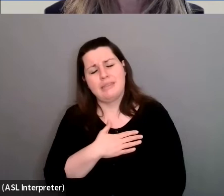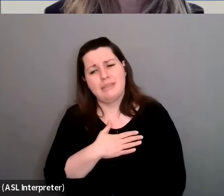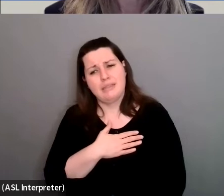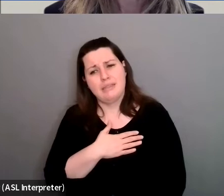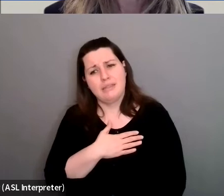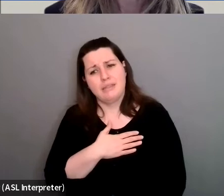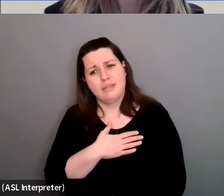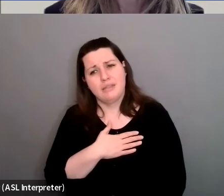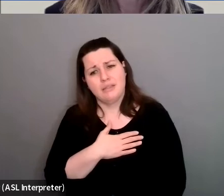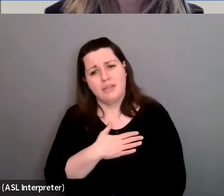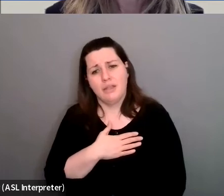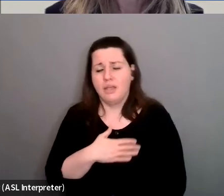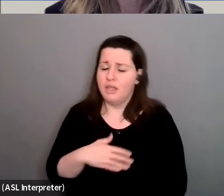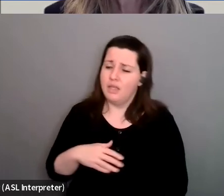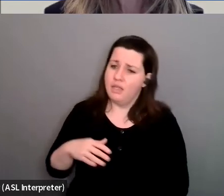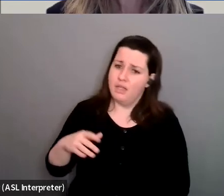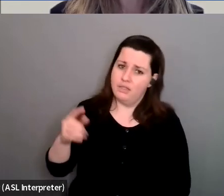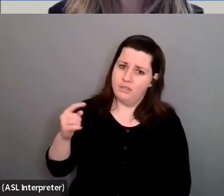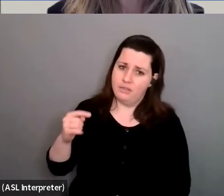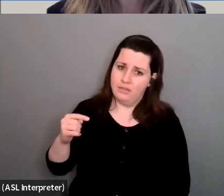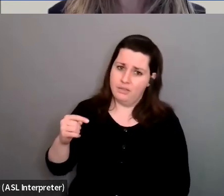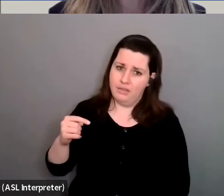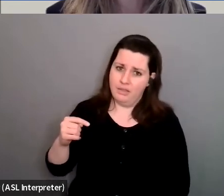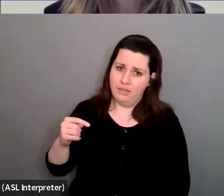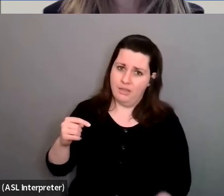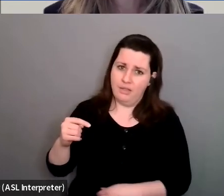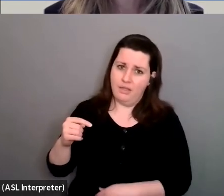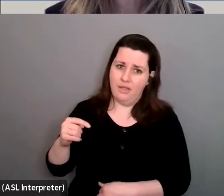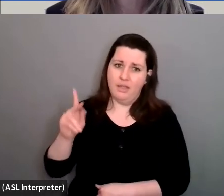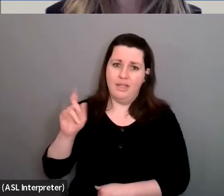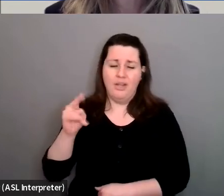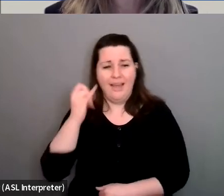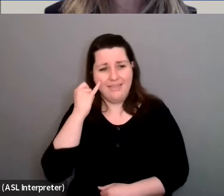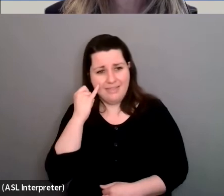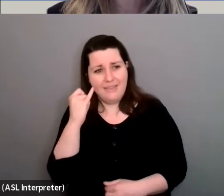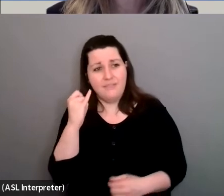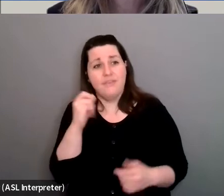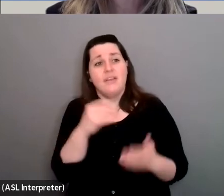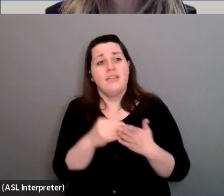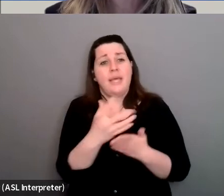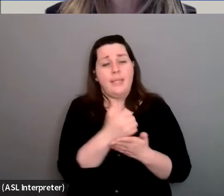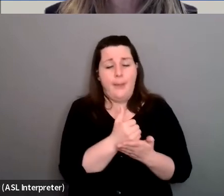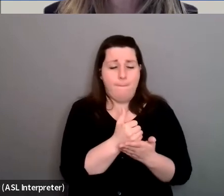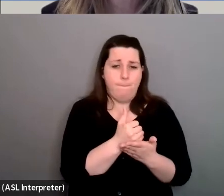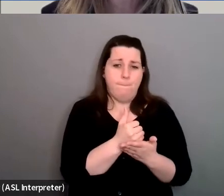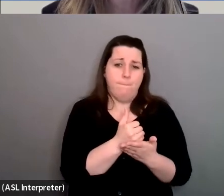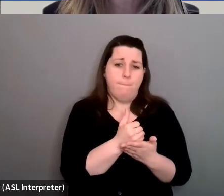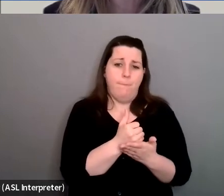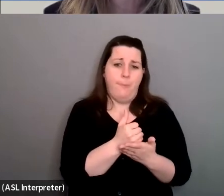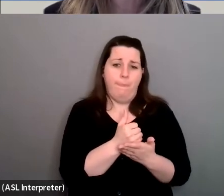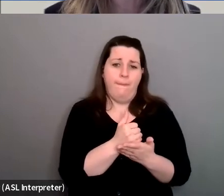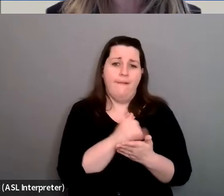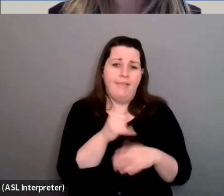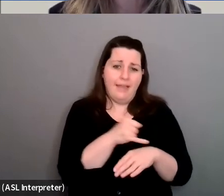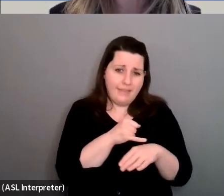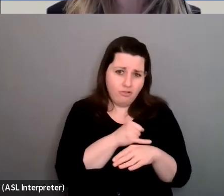understanding. I'm sorry, I scrolled past. I think it's if the income that comes in. So if the account made money,